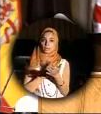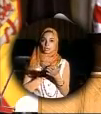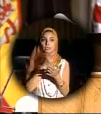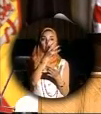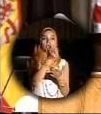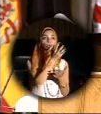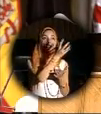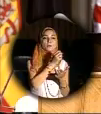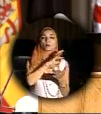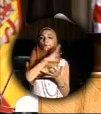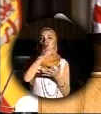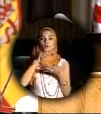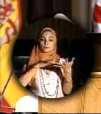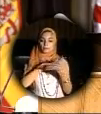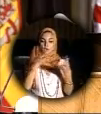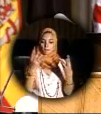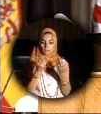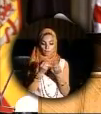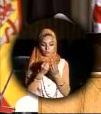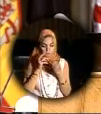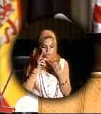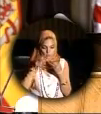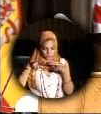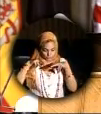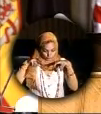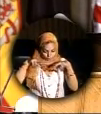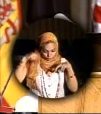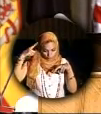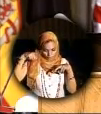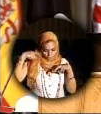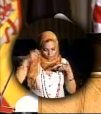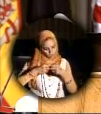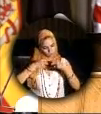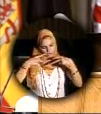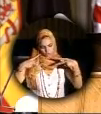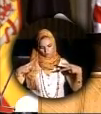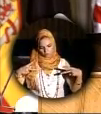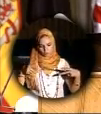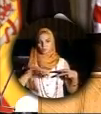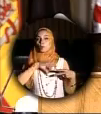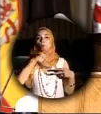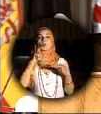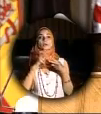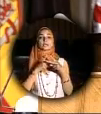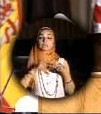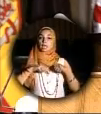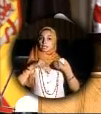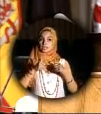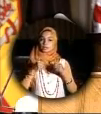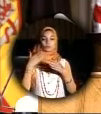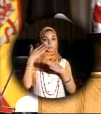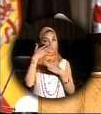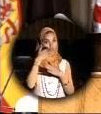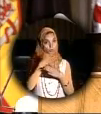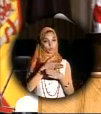accessibility. Another important point is where, the location. So we need to grant